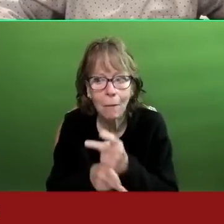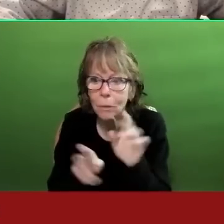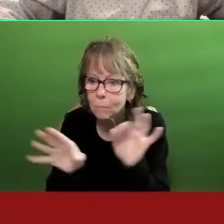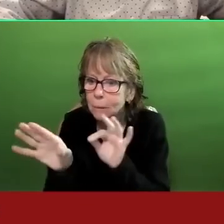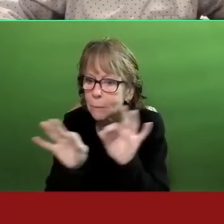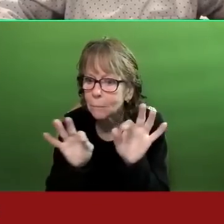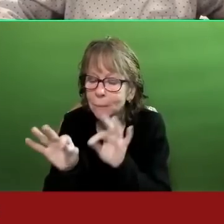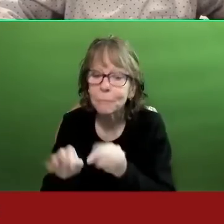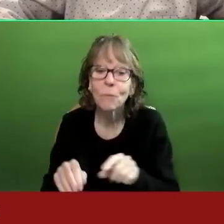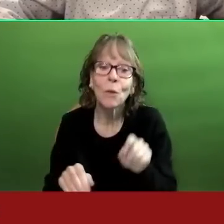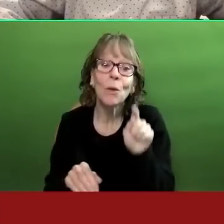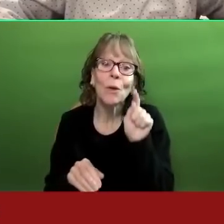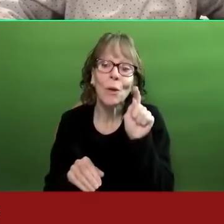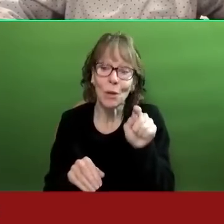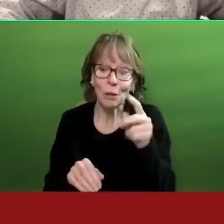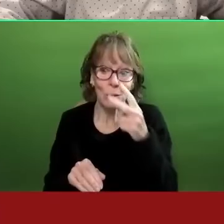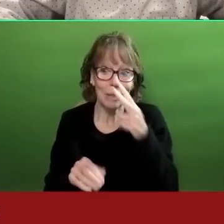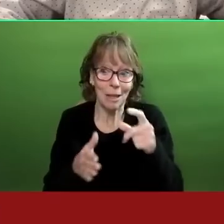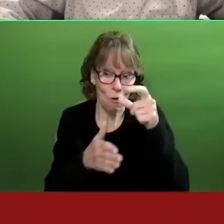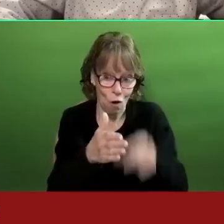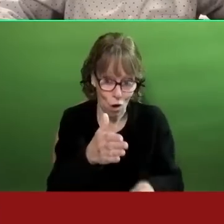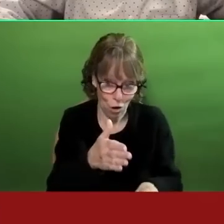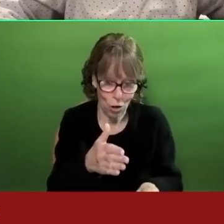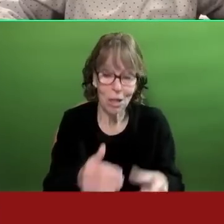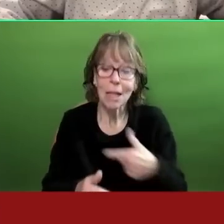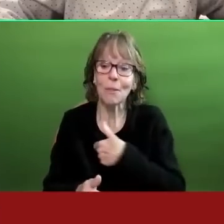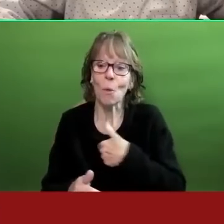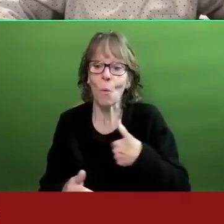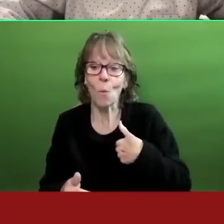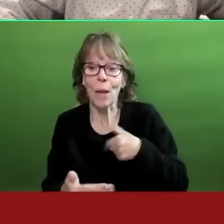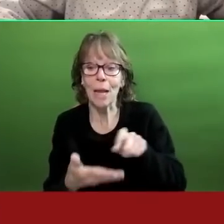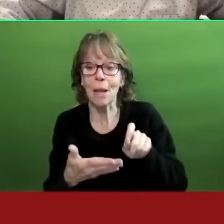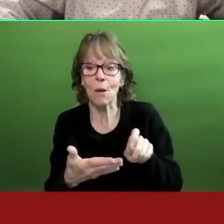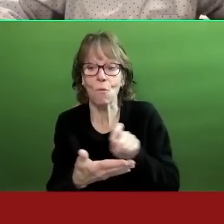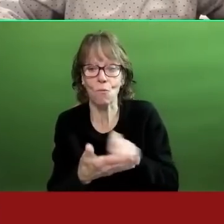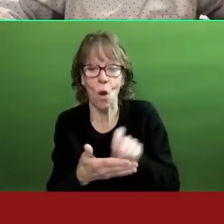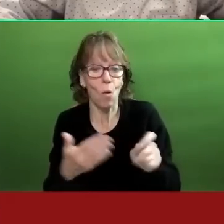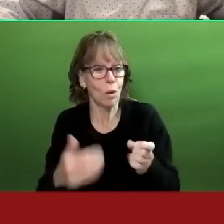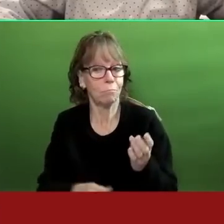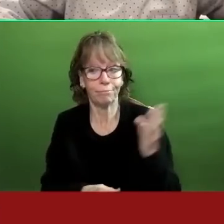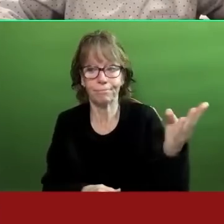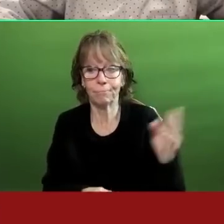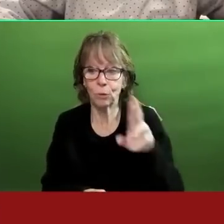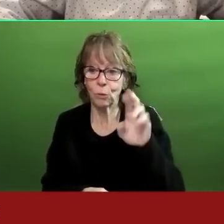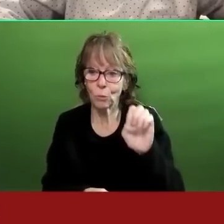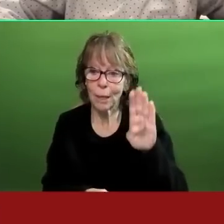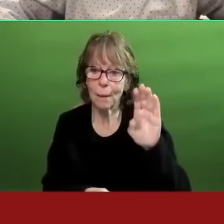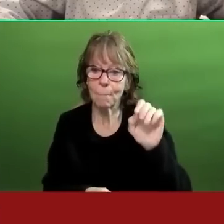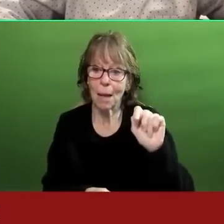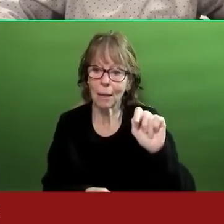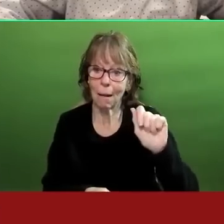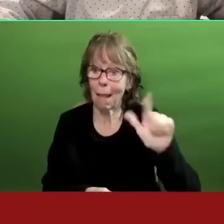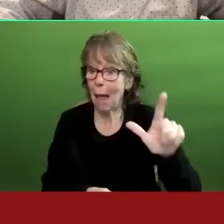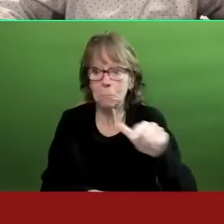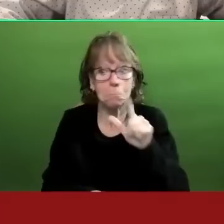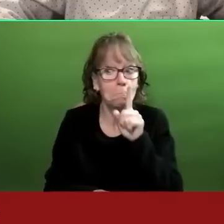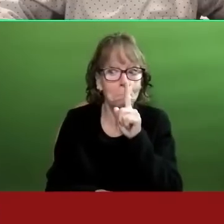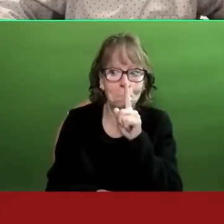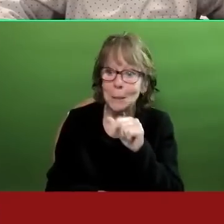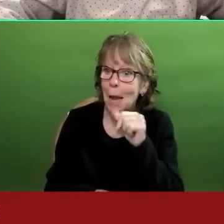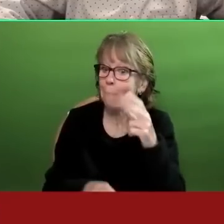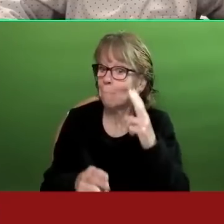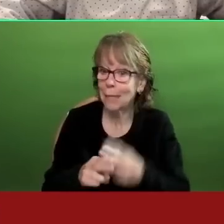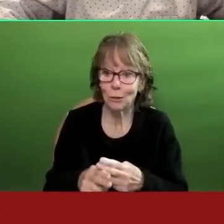then we wrote a rebuttal to the article that was published. And the rebuttal does not even address the anonymity concerns. It actually addresses some